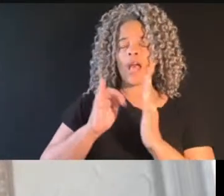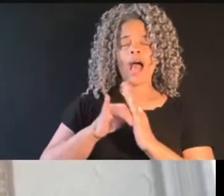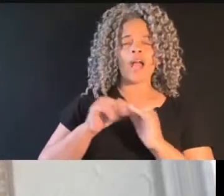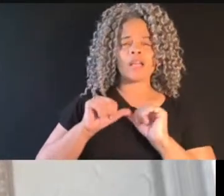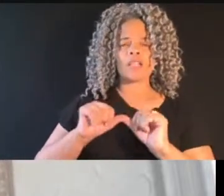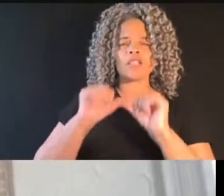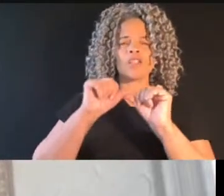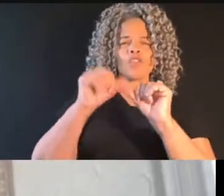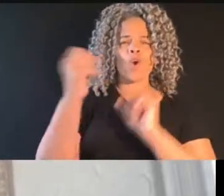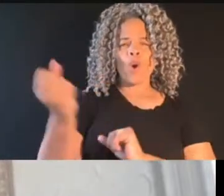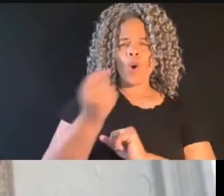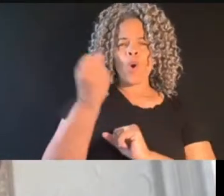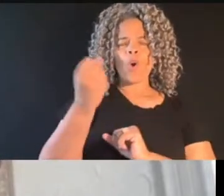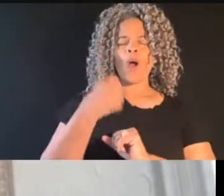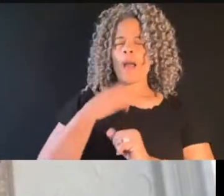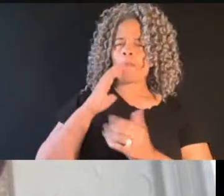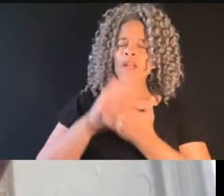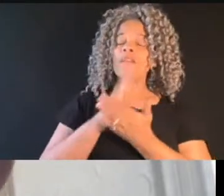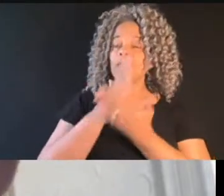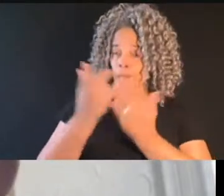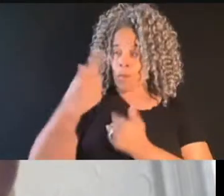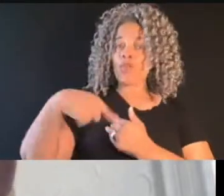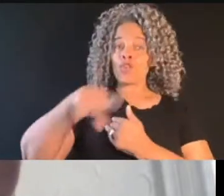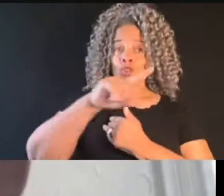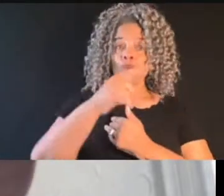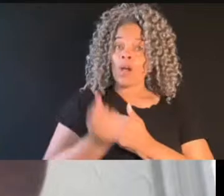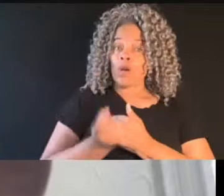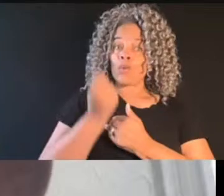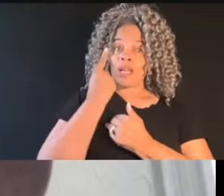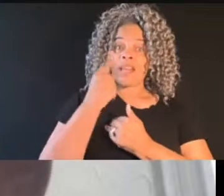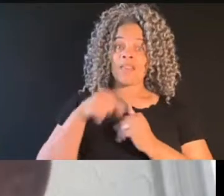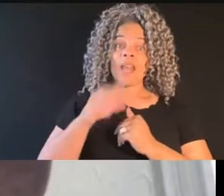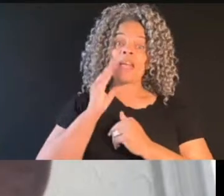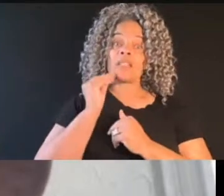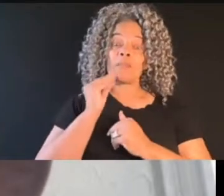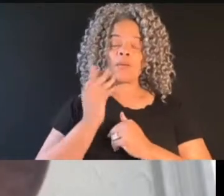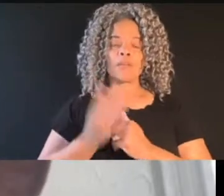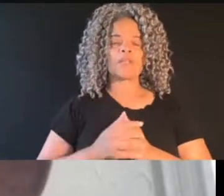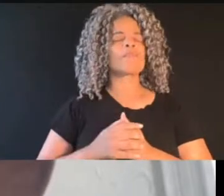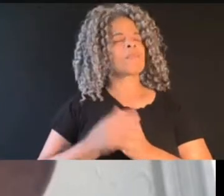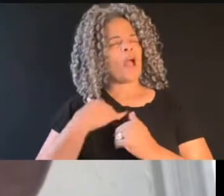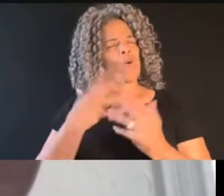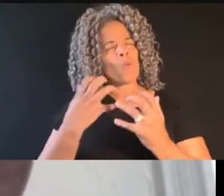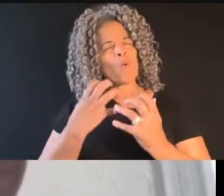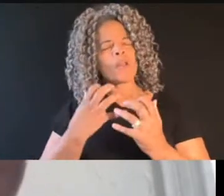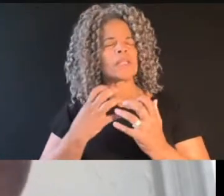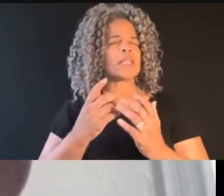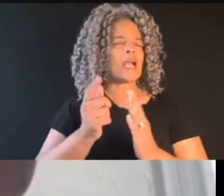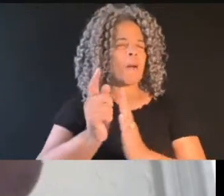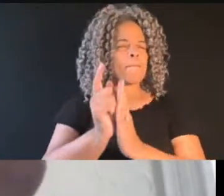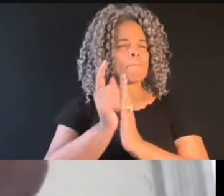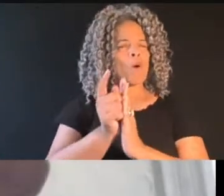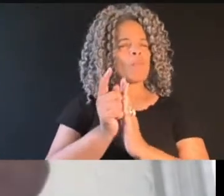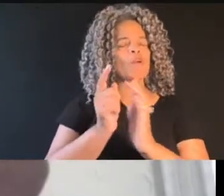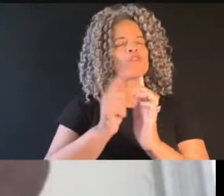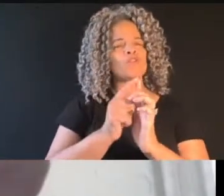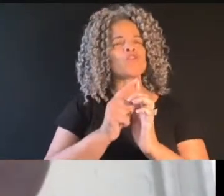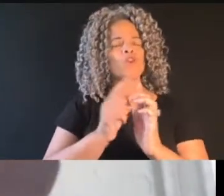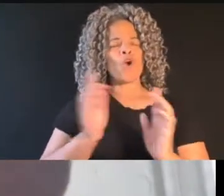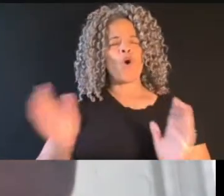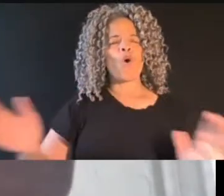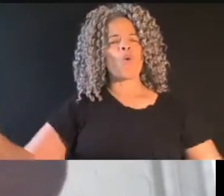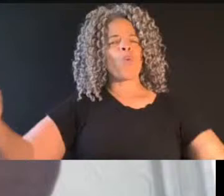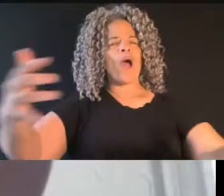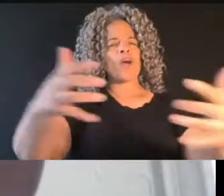hold and believe some of y'all here might relate to that experience. And I want to just take a moment to ground us in